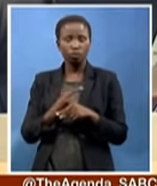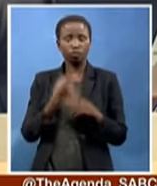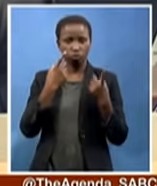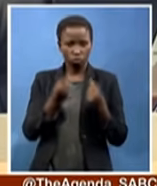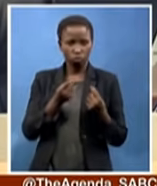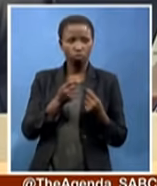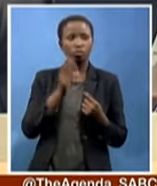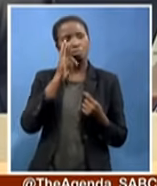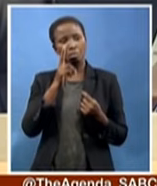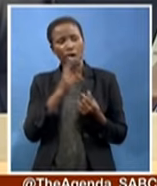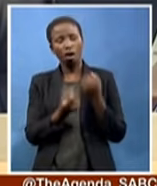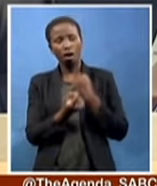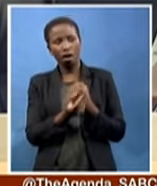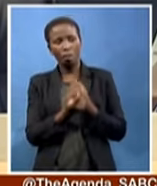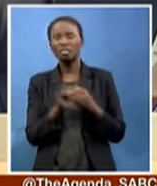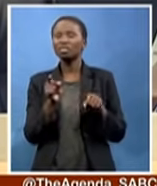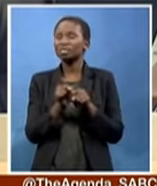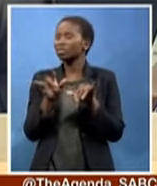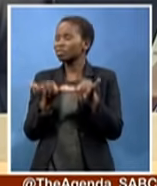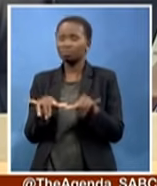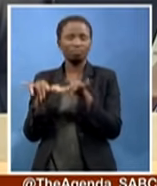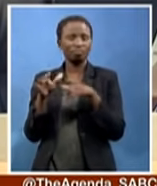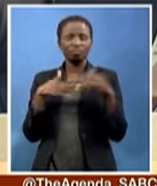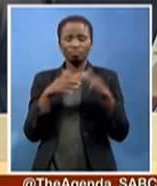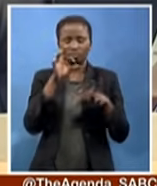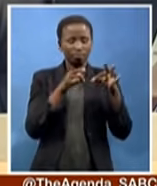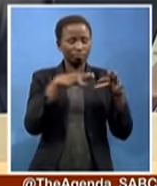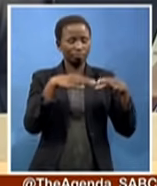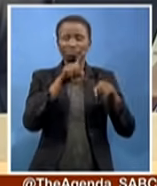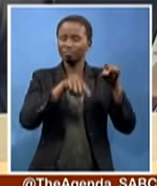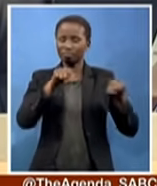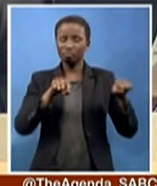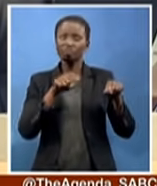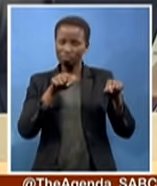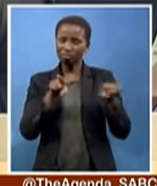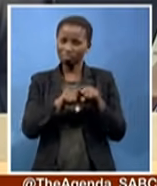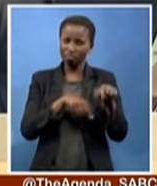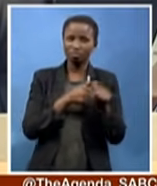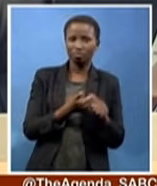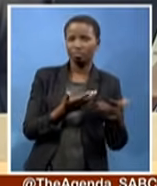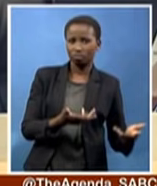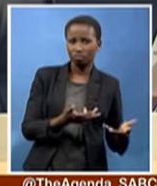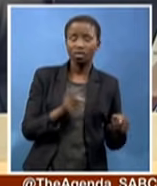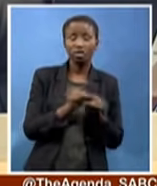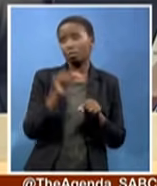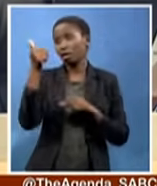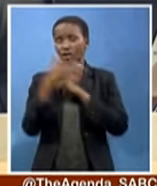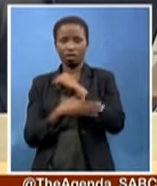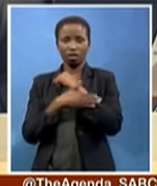our own country and also in other countries. In our view, cadre